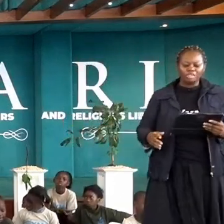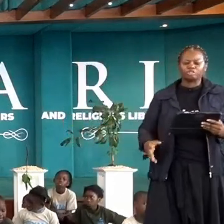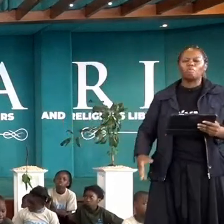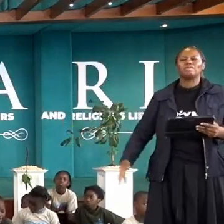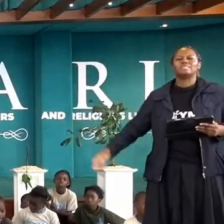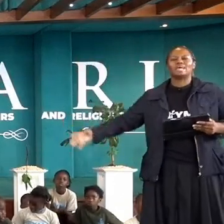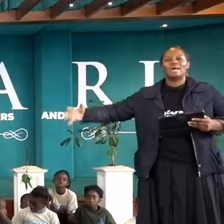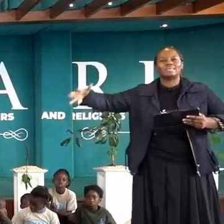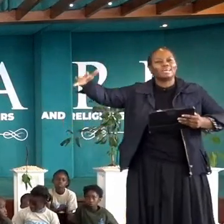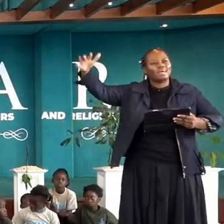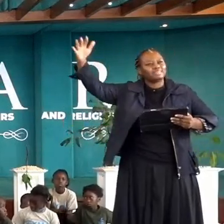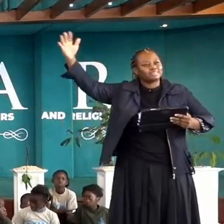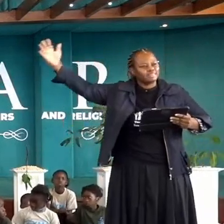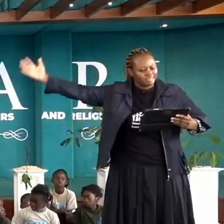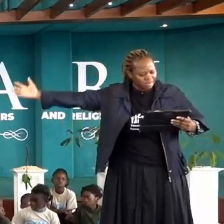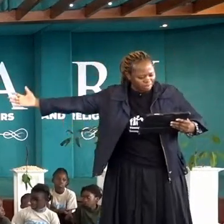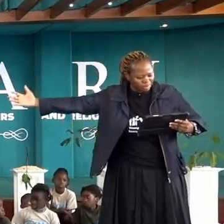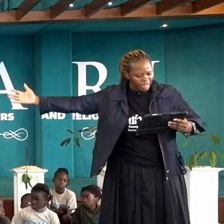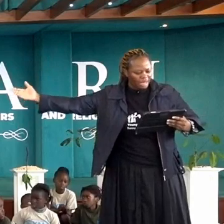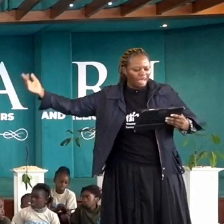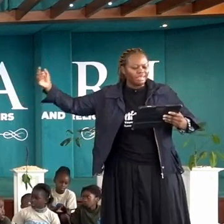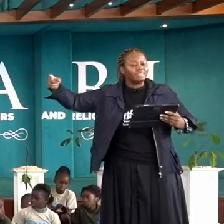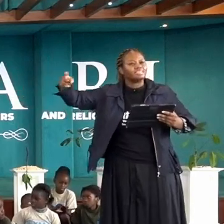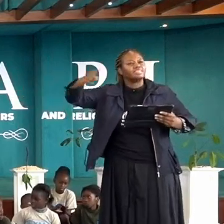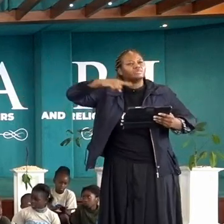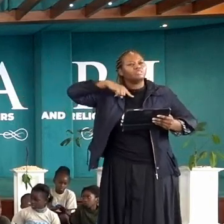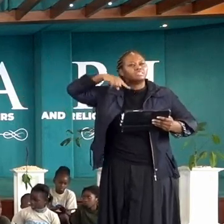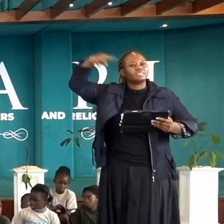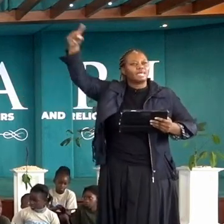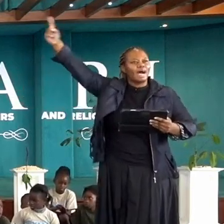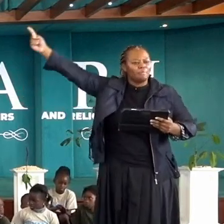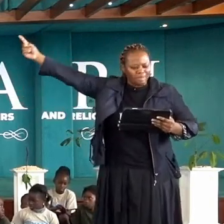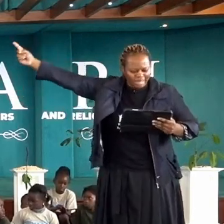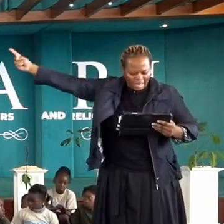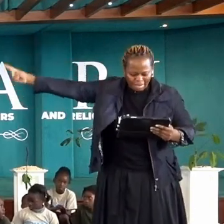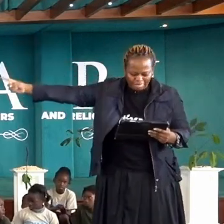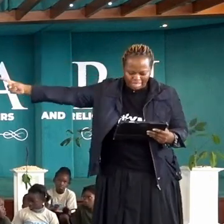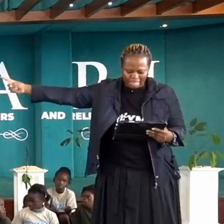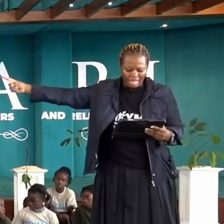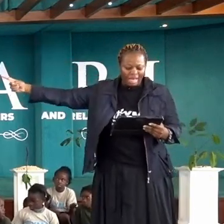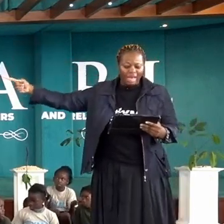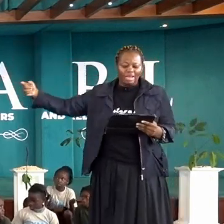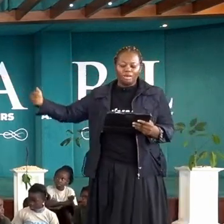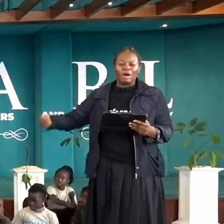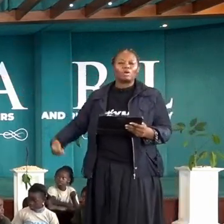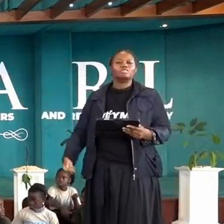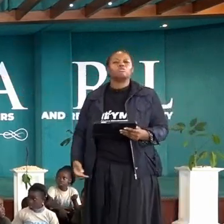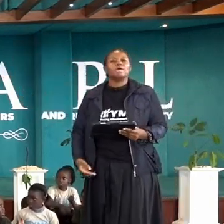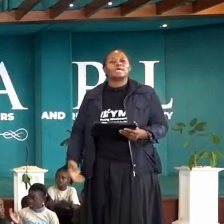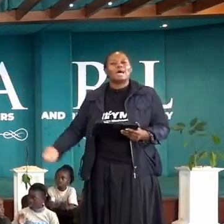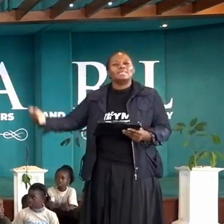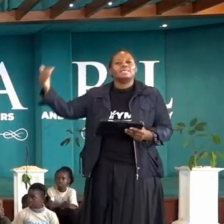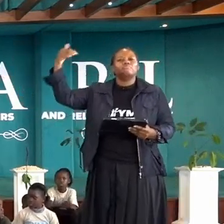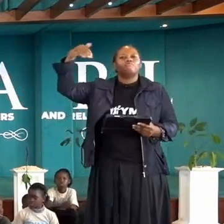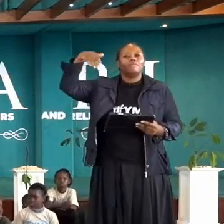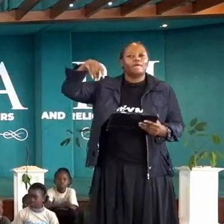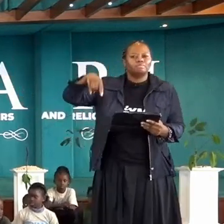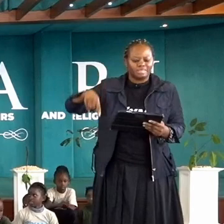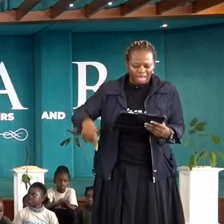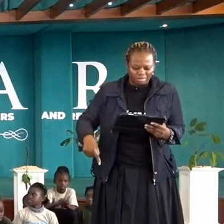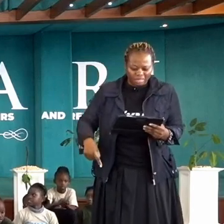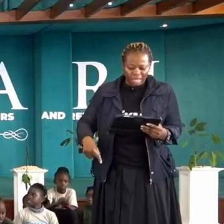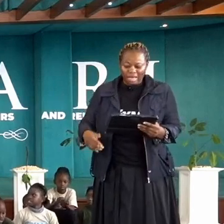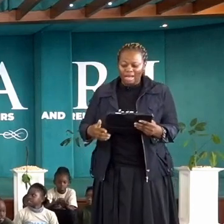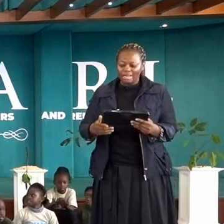they were going to build a great city. And this city would reach up in the heavens. And they were going to make a name